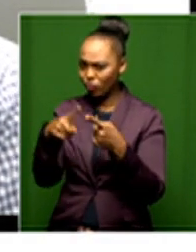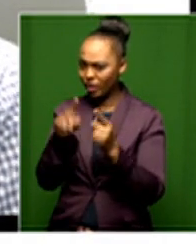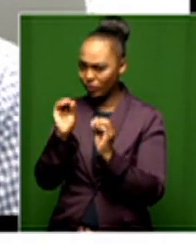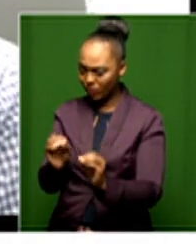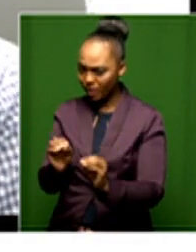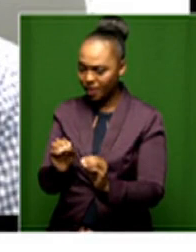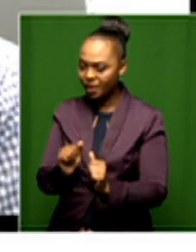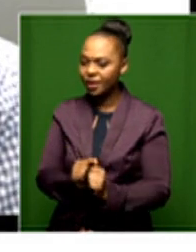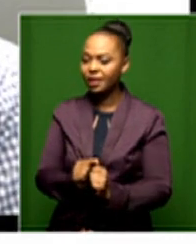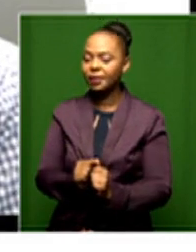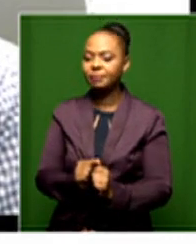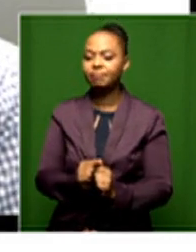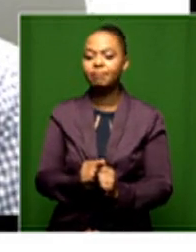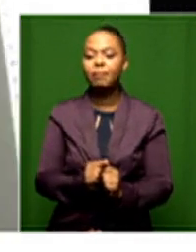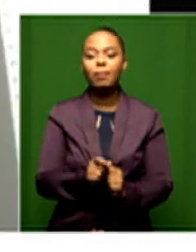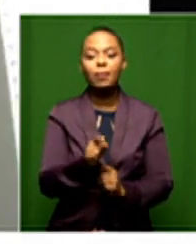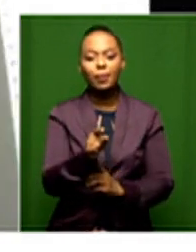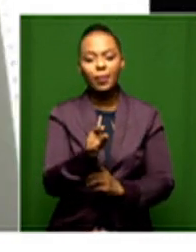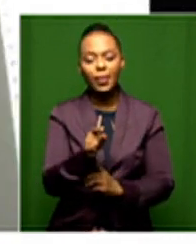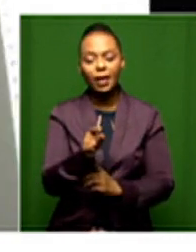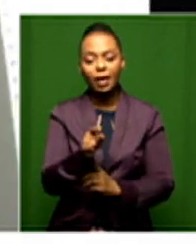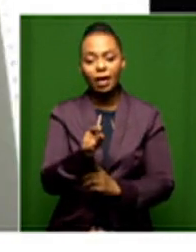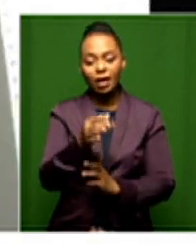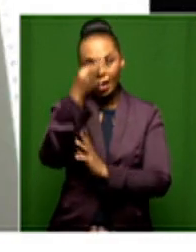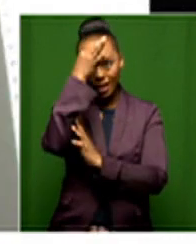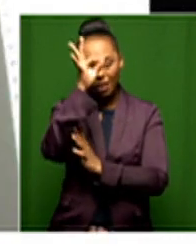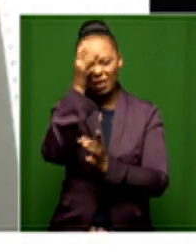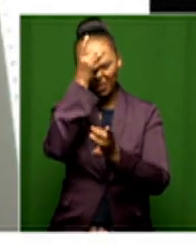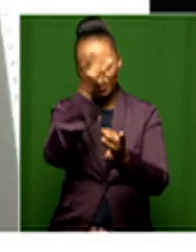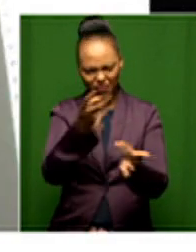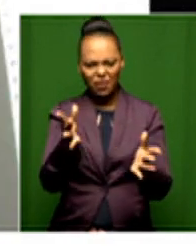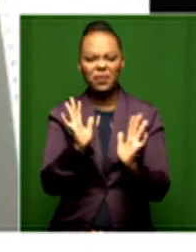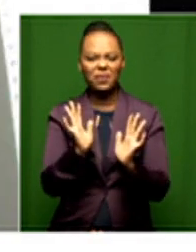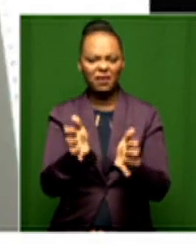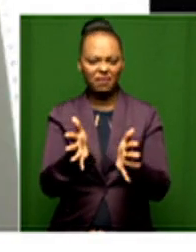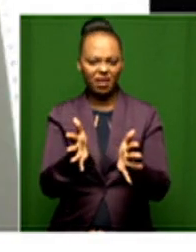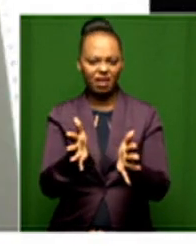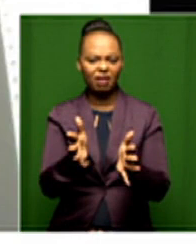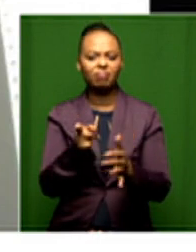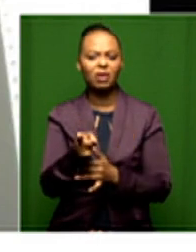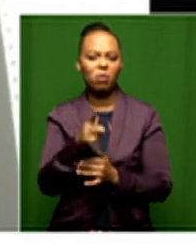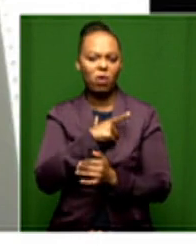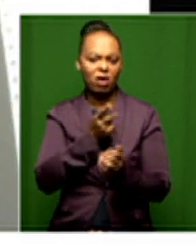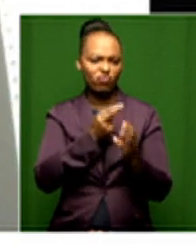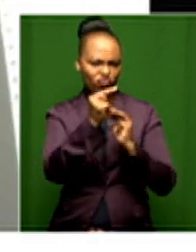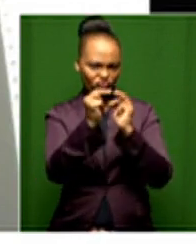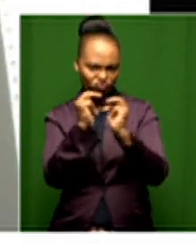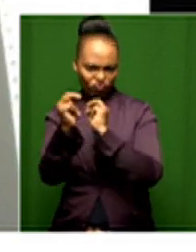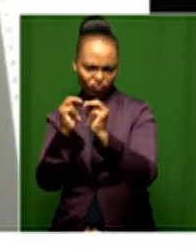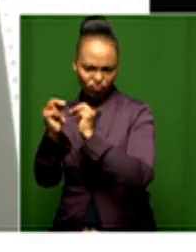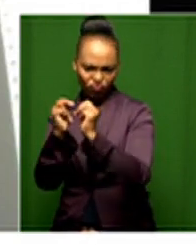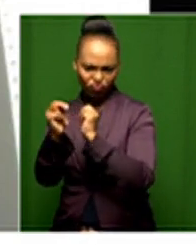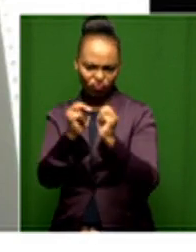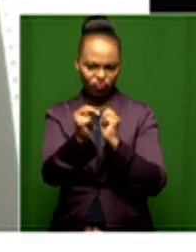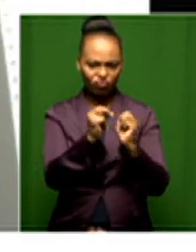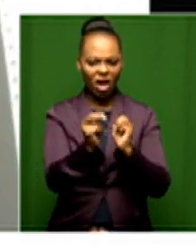There is information that the government has made available. I think within the discussions that are underway, what's the